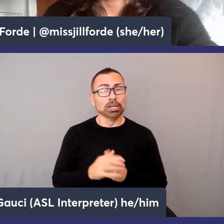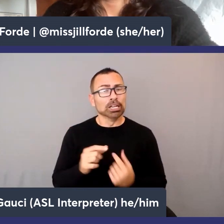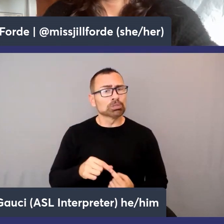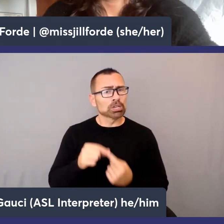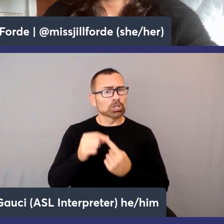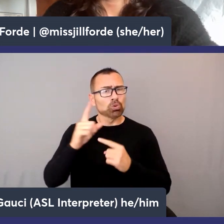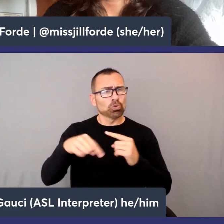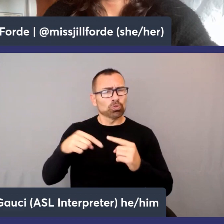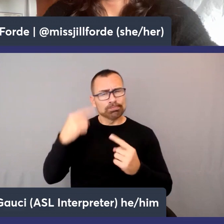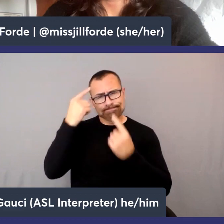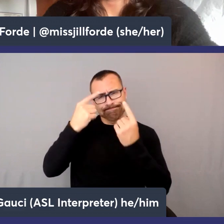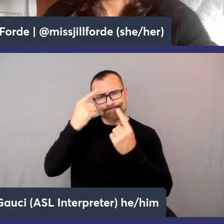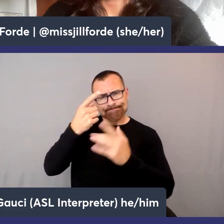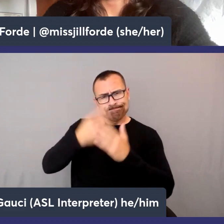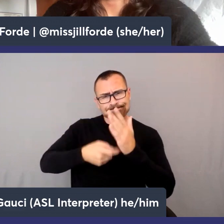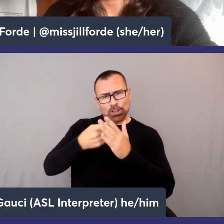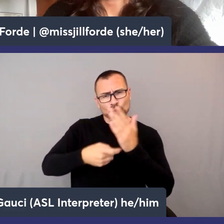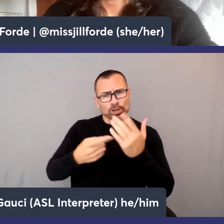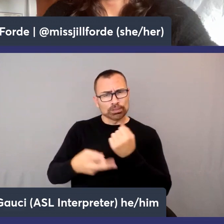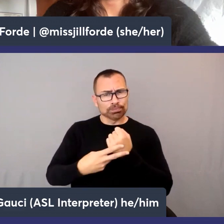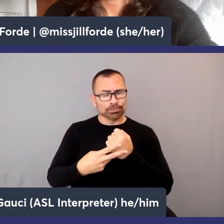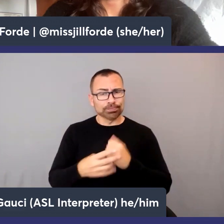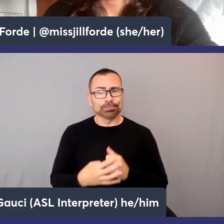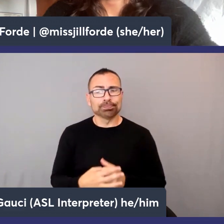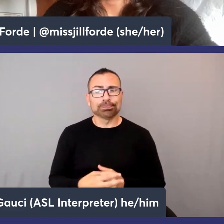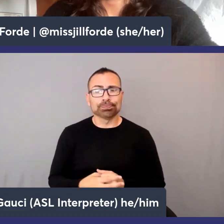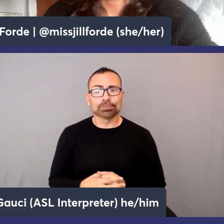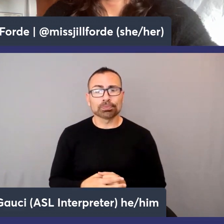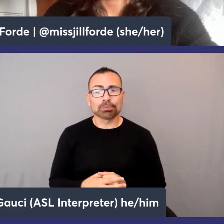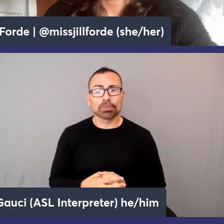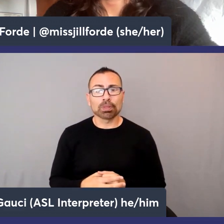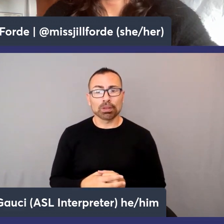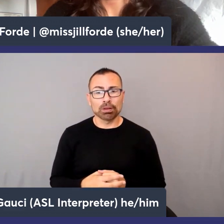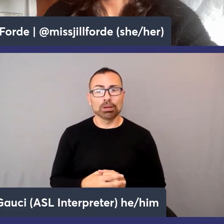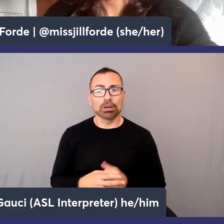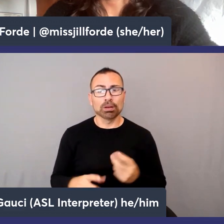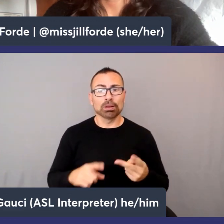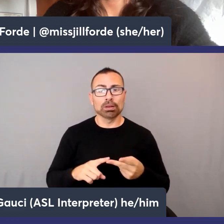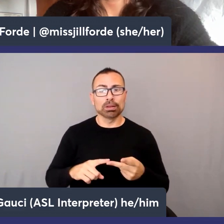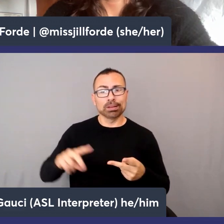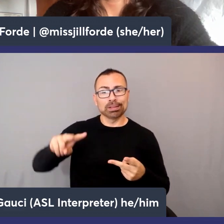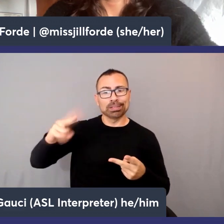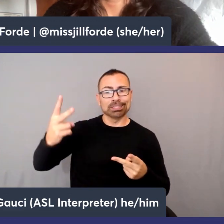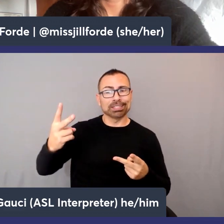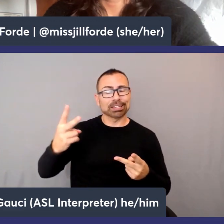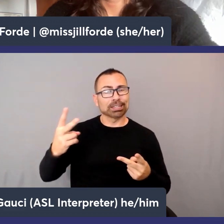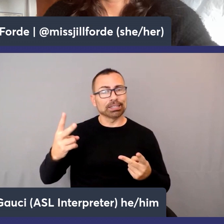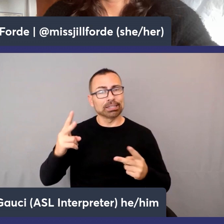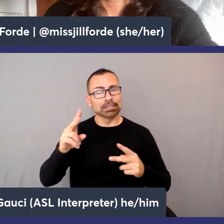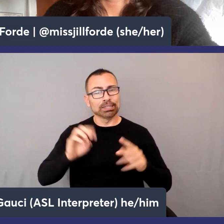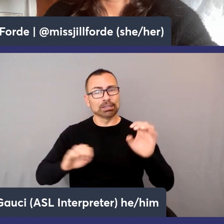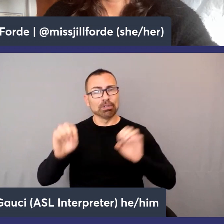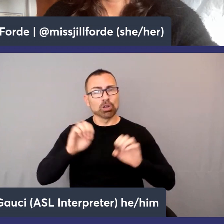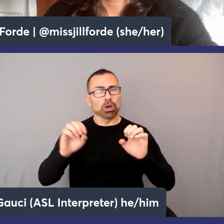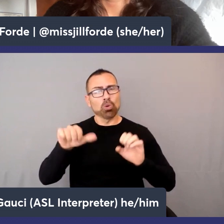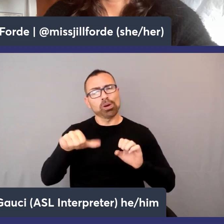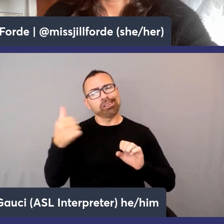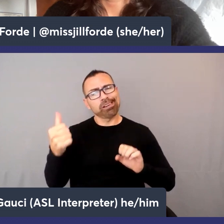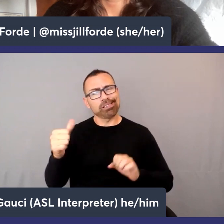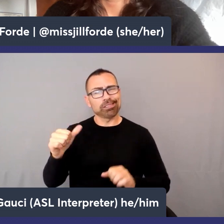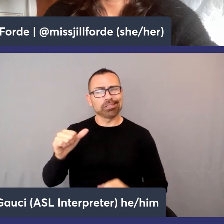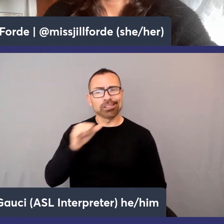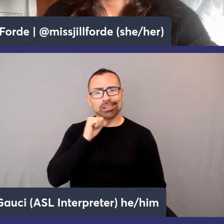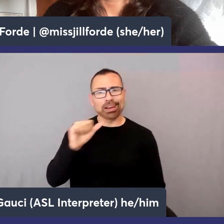well. The second one is where evaluating what other non-AWS log sources you might have. So these could